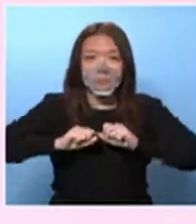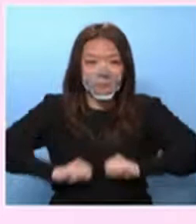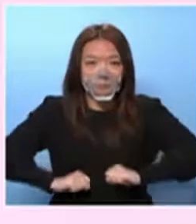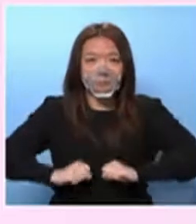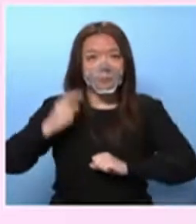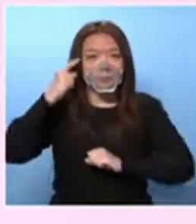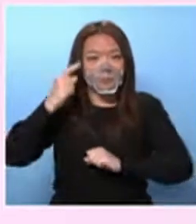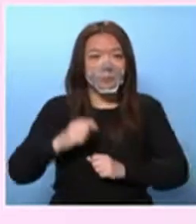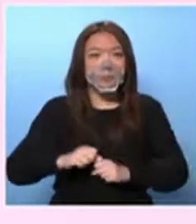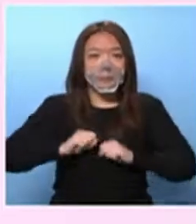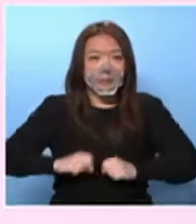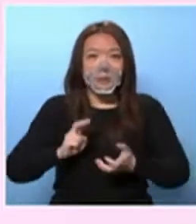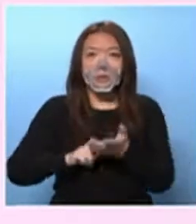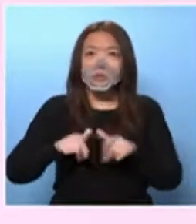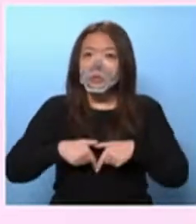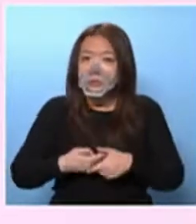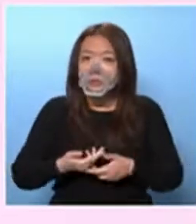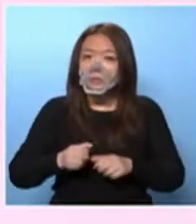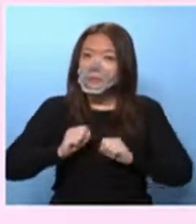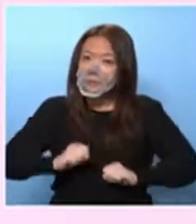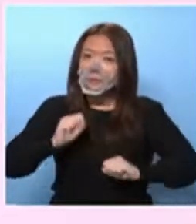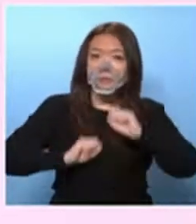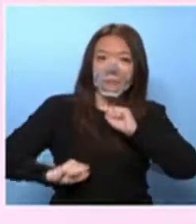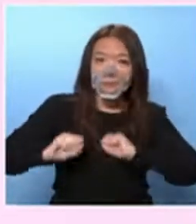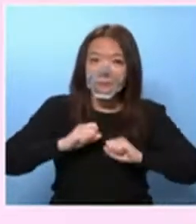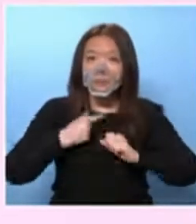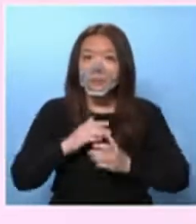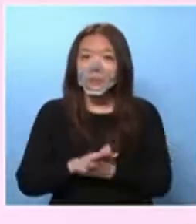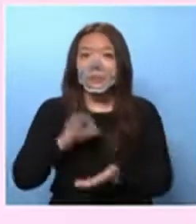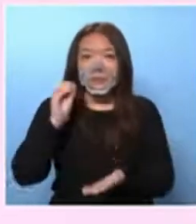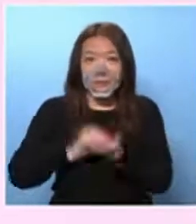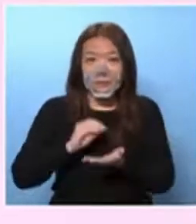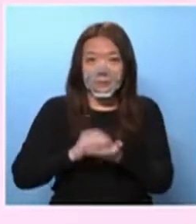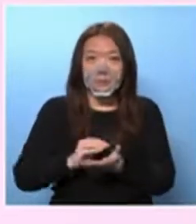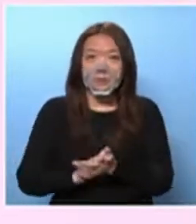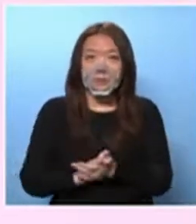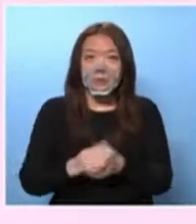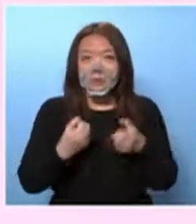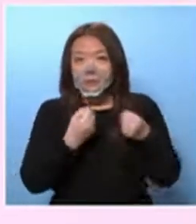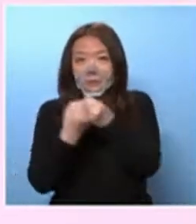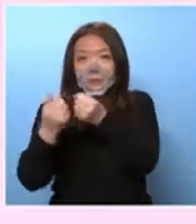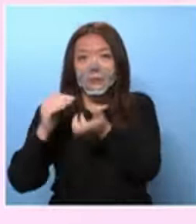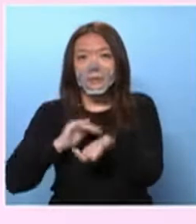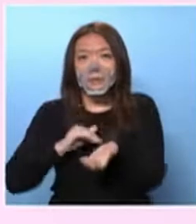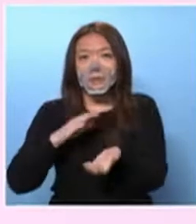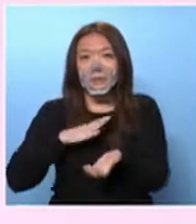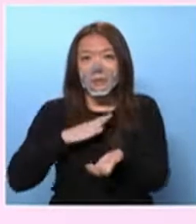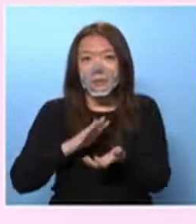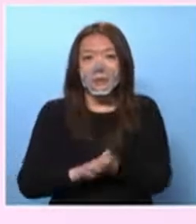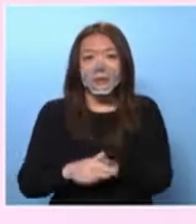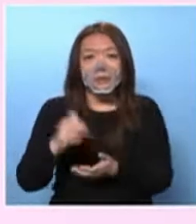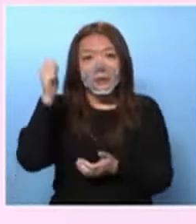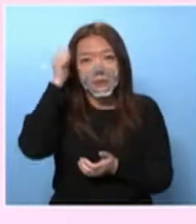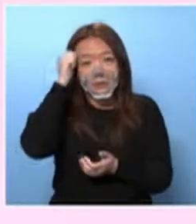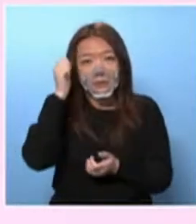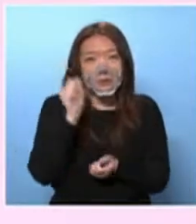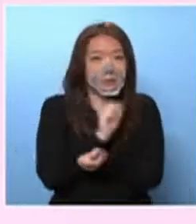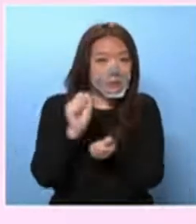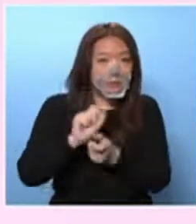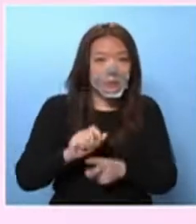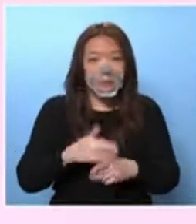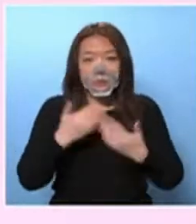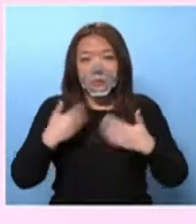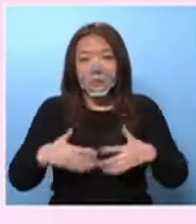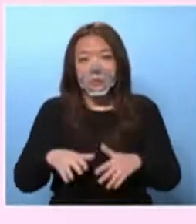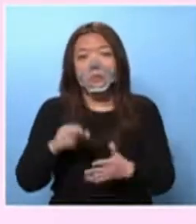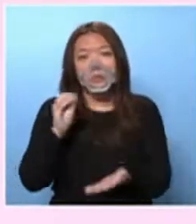As long as we are united in taking decisive action with firm determination and unwavering confidence, we can surely win the battle against the epidemic,